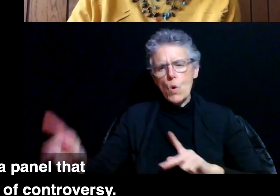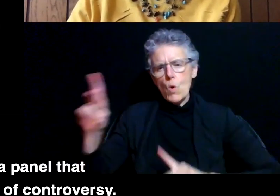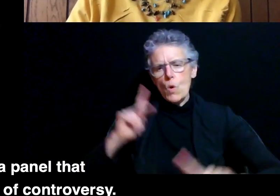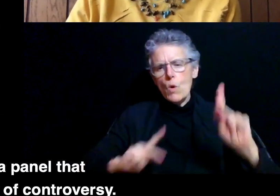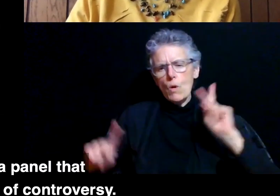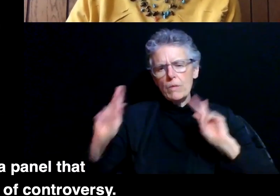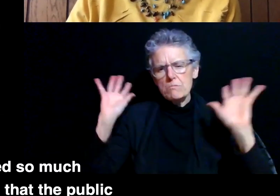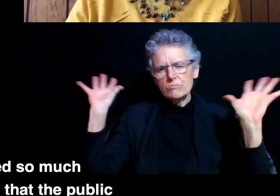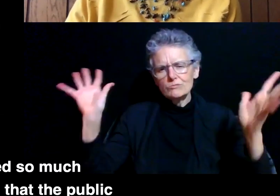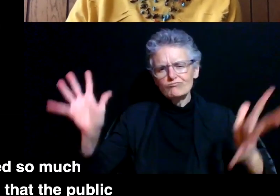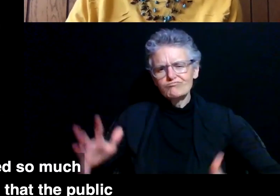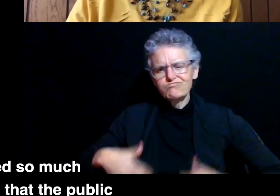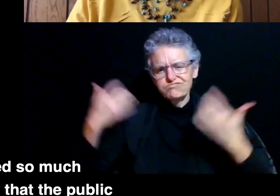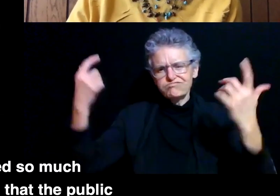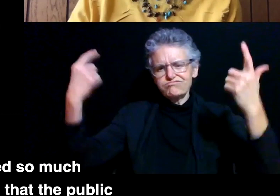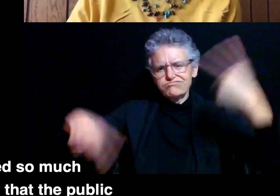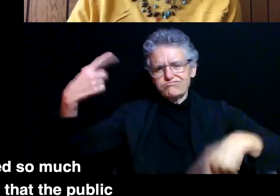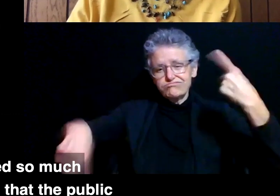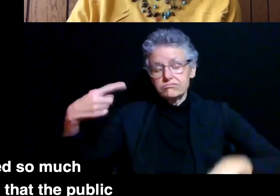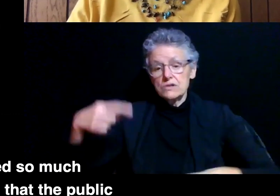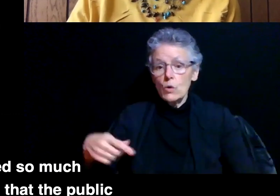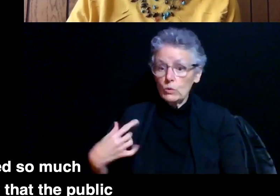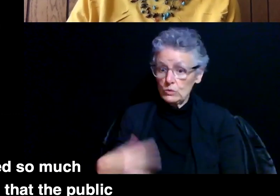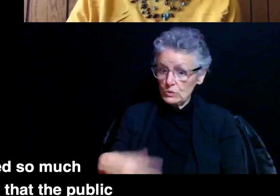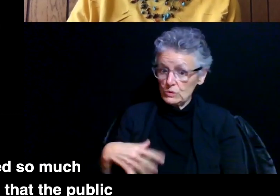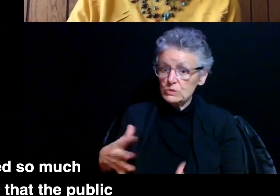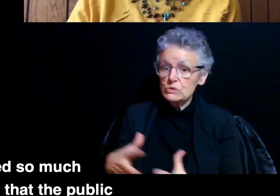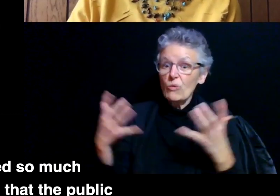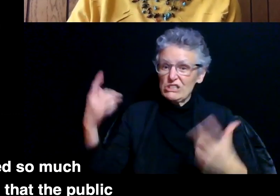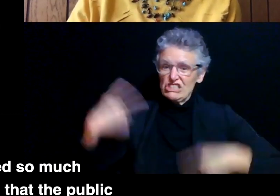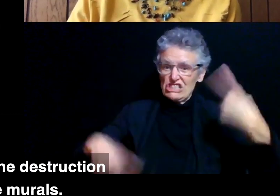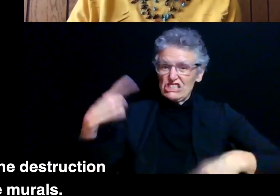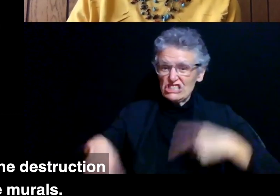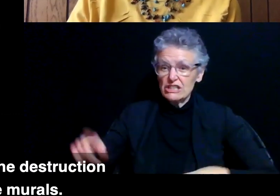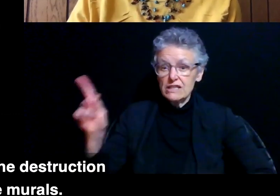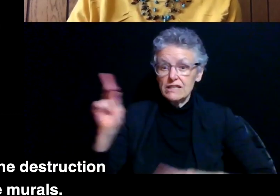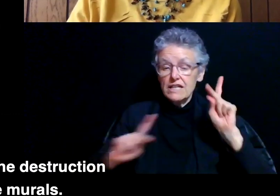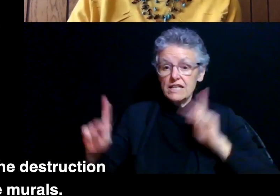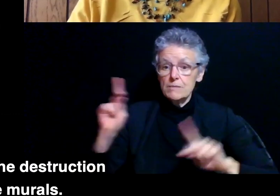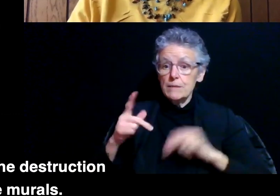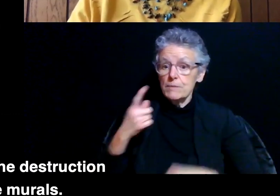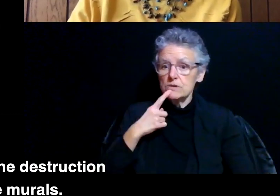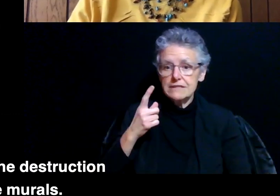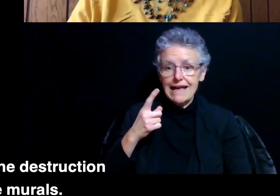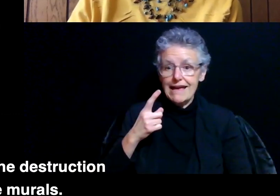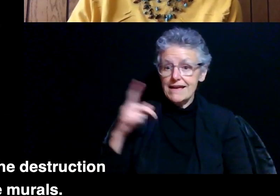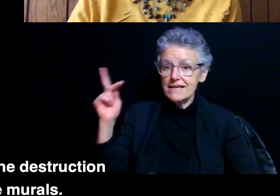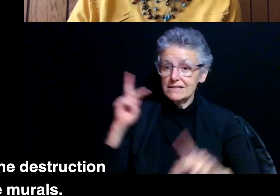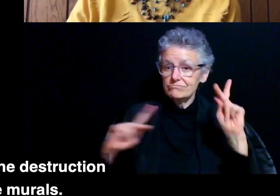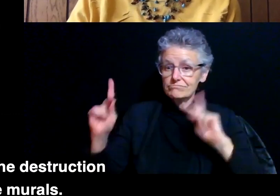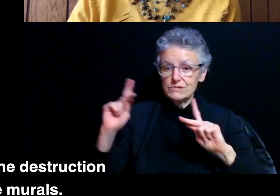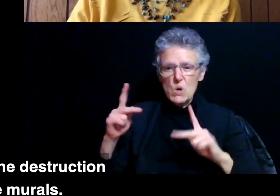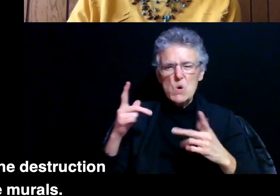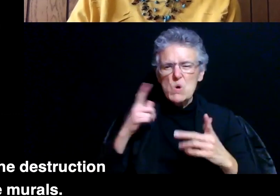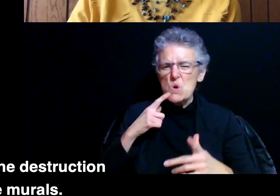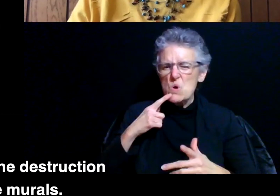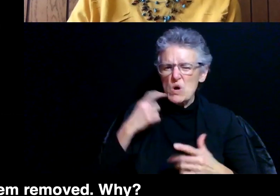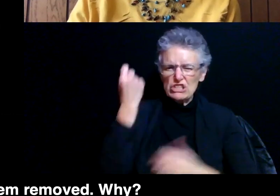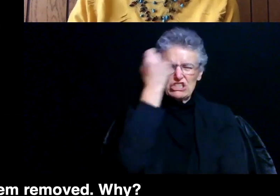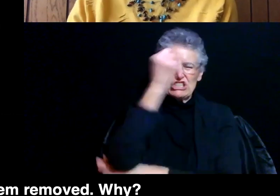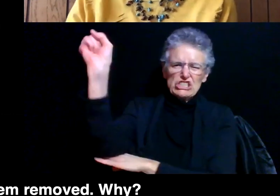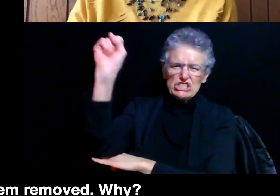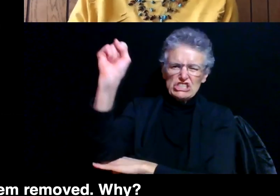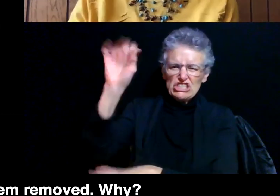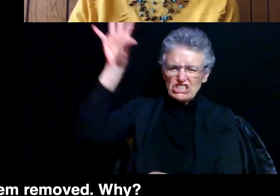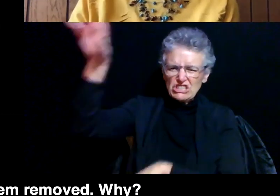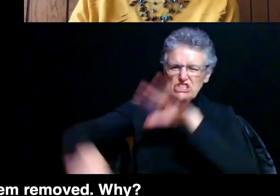controversy. It created so much controversy that the public called for the destruction of the murals. They